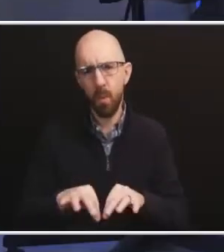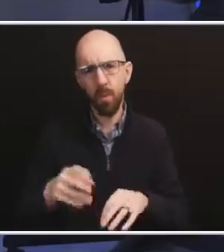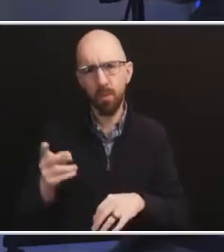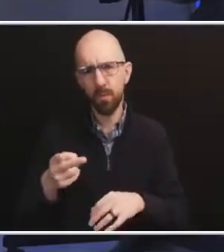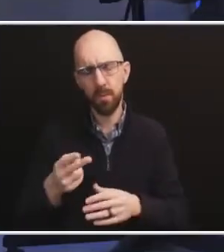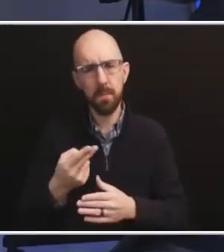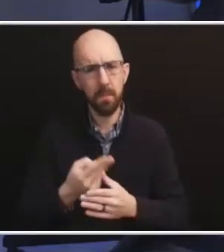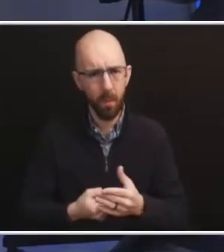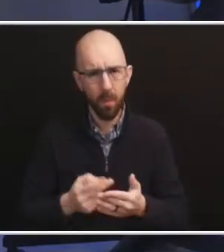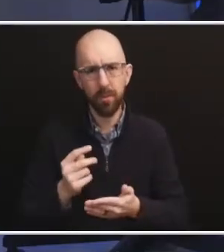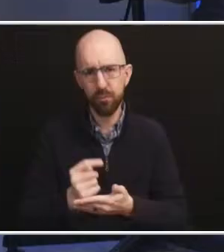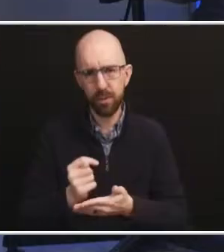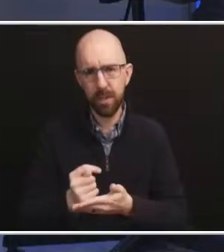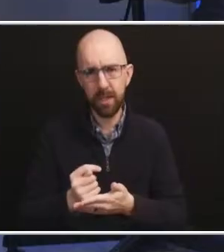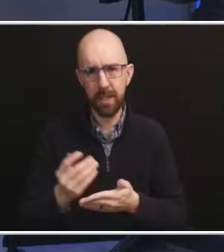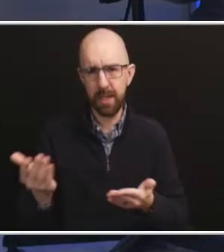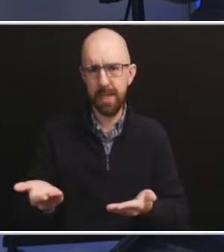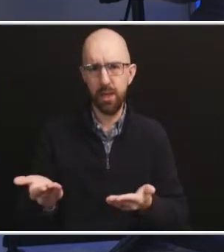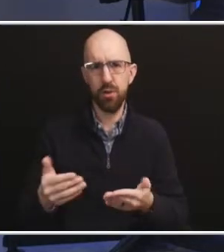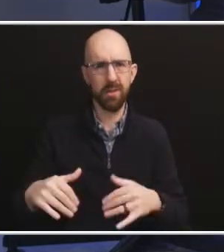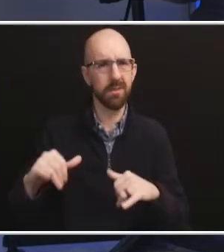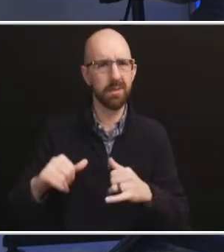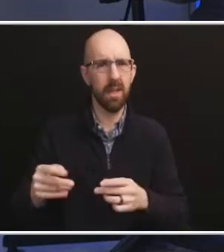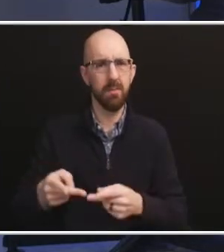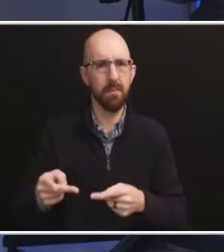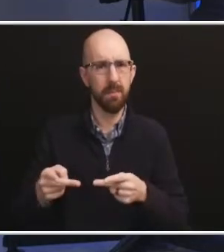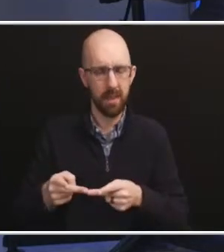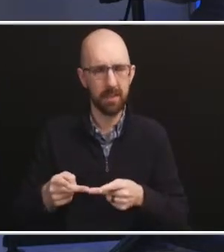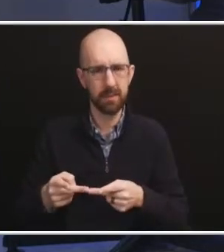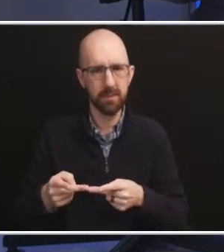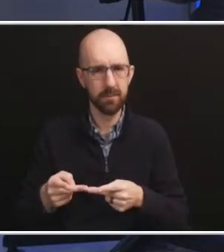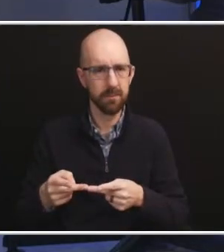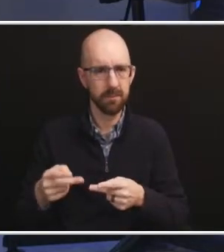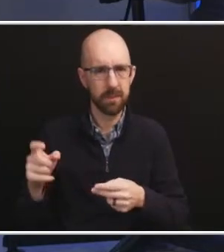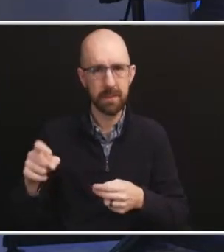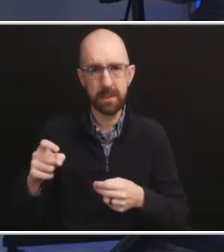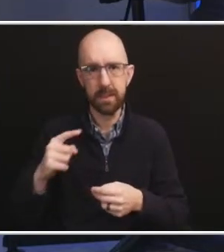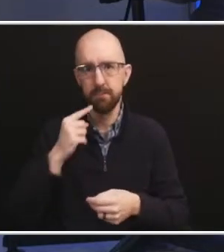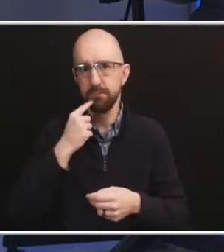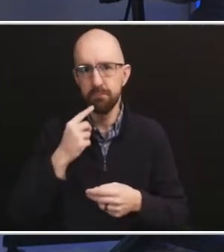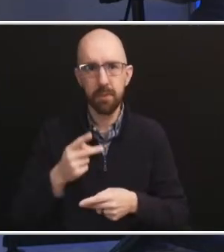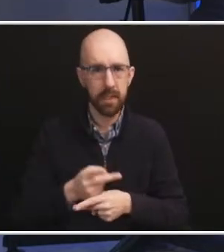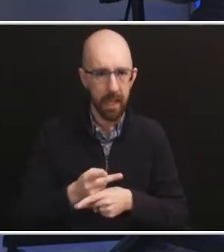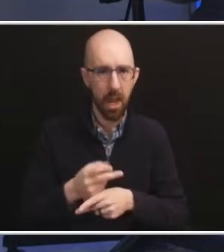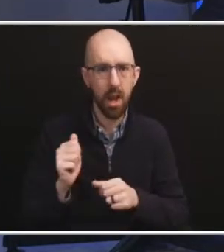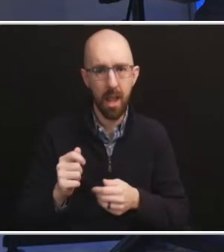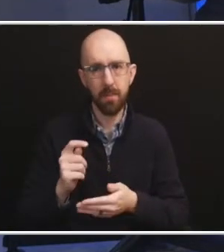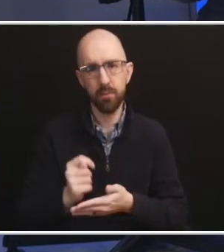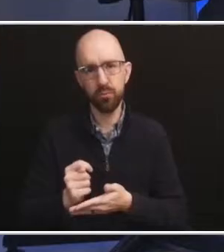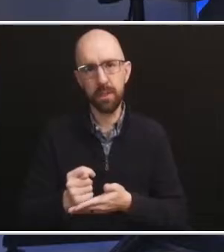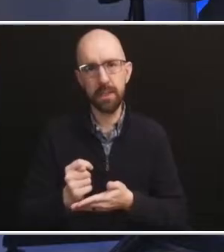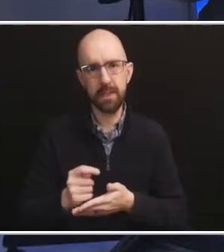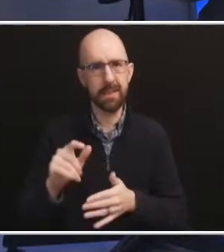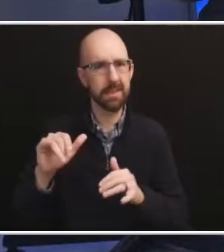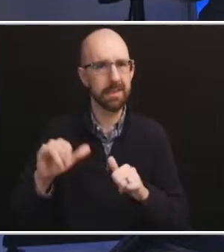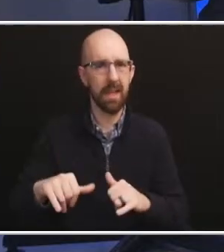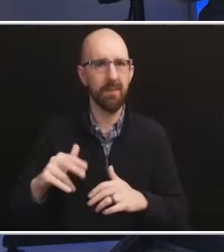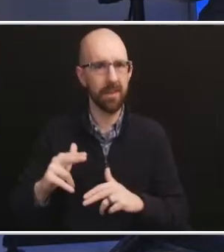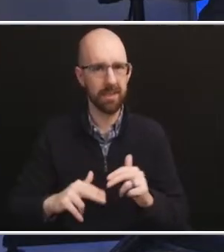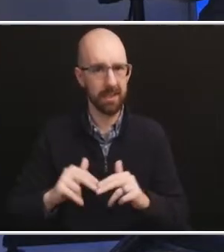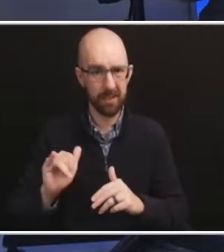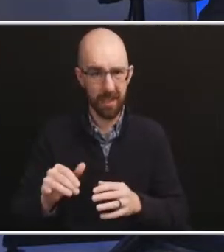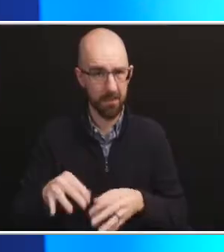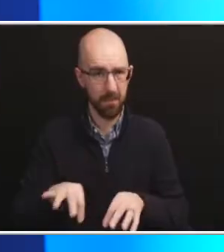treated here, you know, both needing a higher level of care, both being able to treat it at the same facility here at the health system? It was